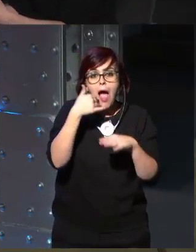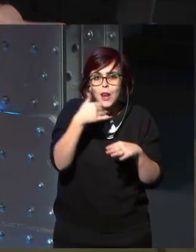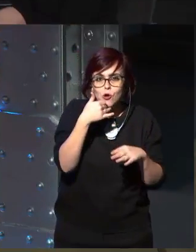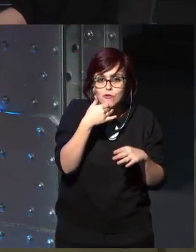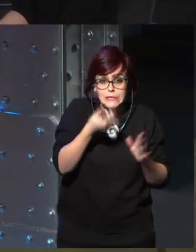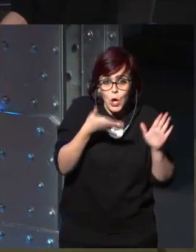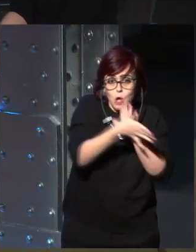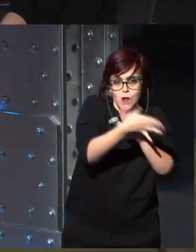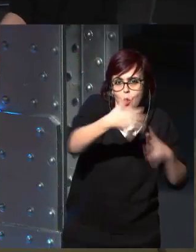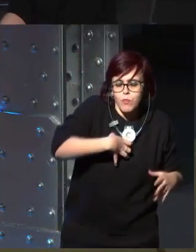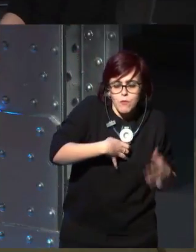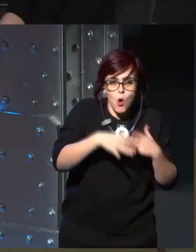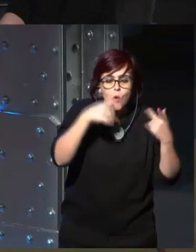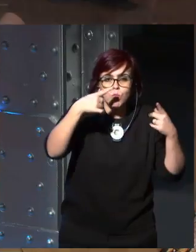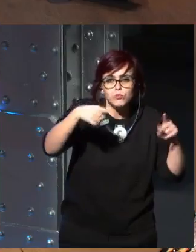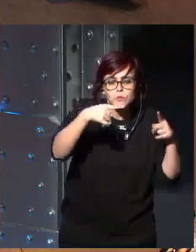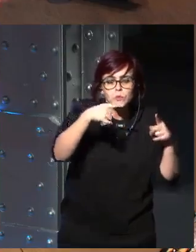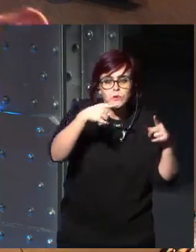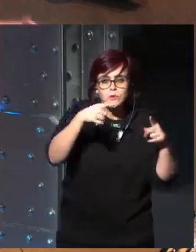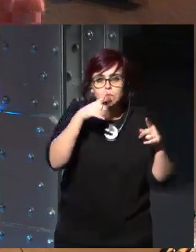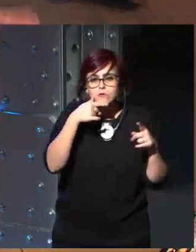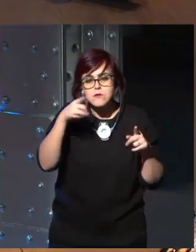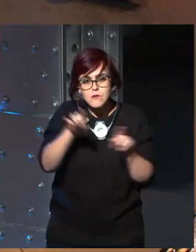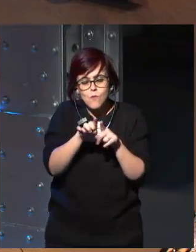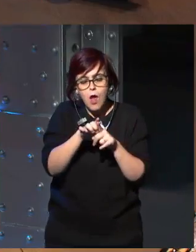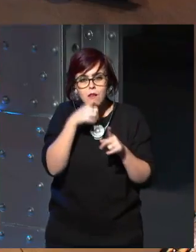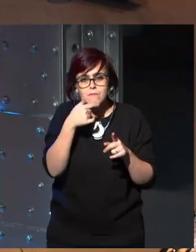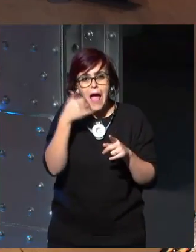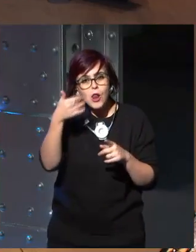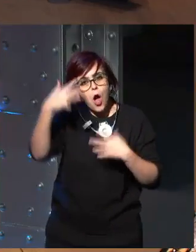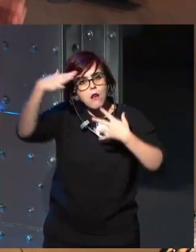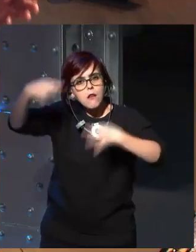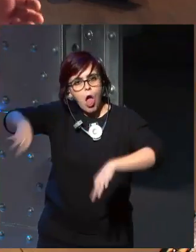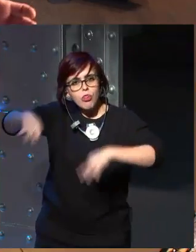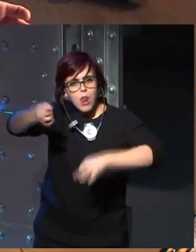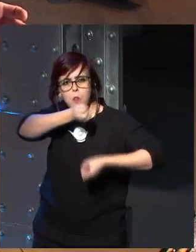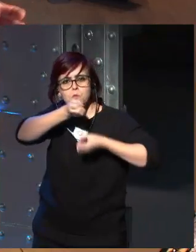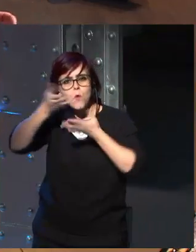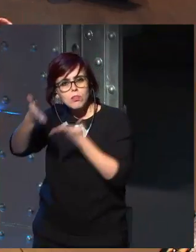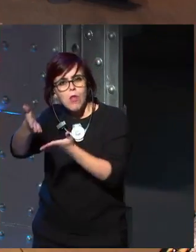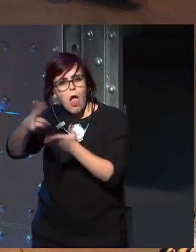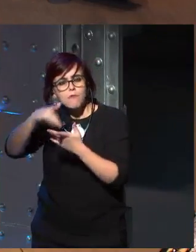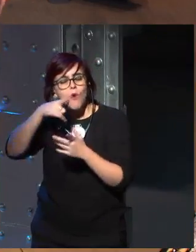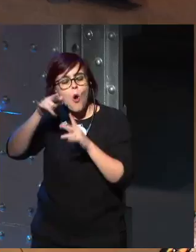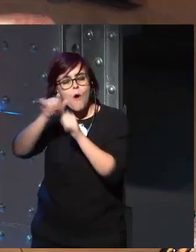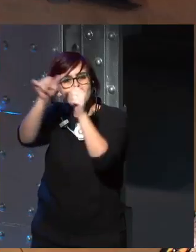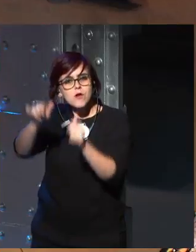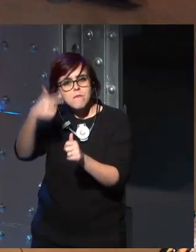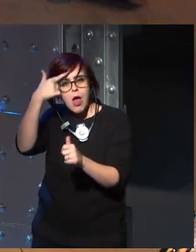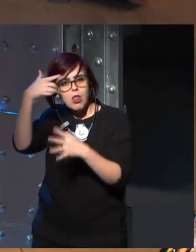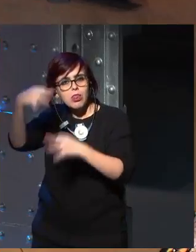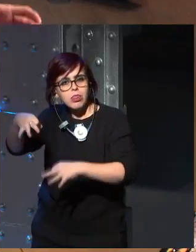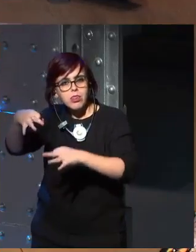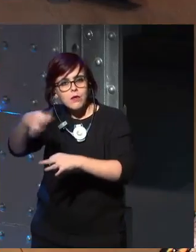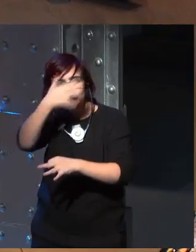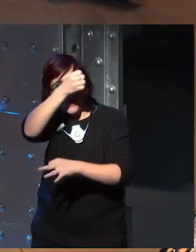the rational process of creating music, and once you've got the rational explanation, take it out of the way, and so that you